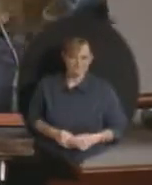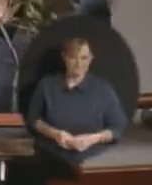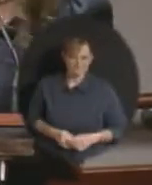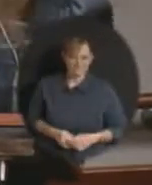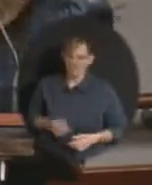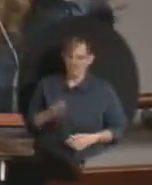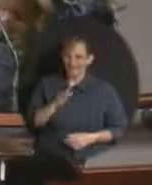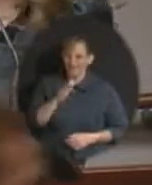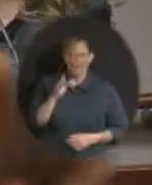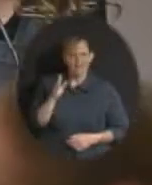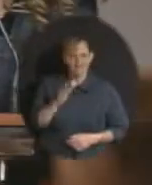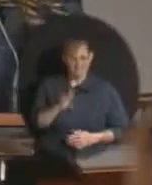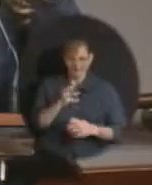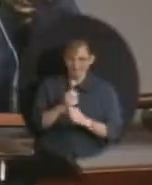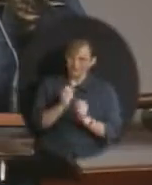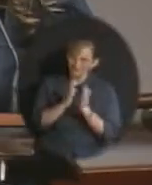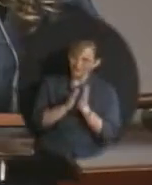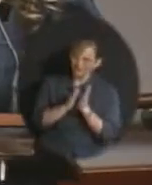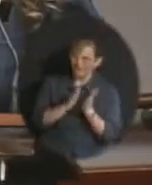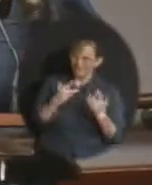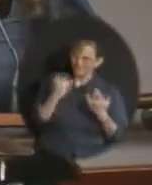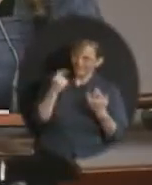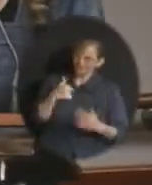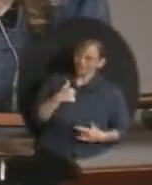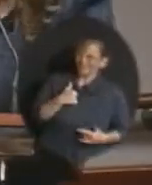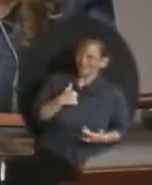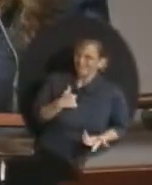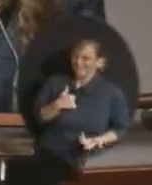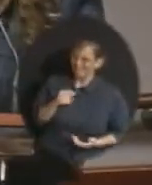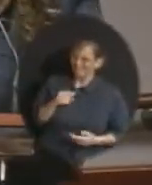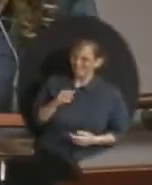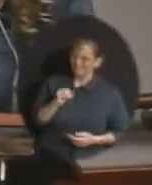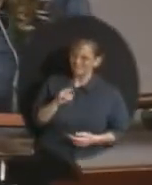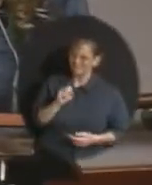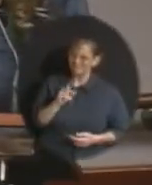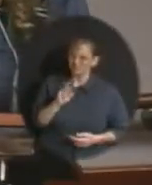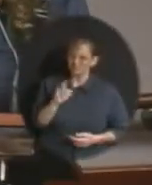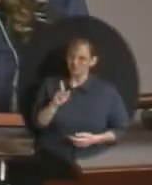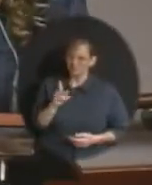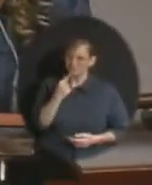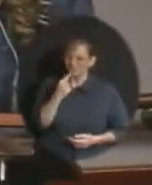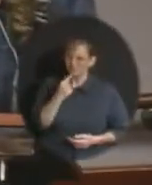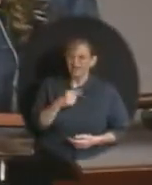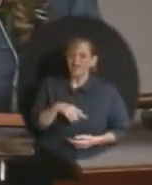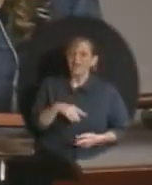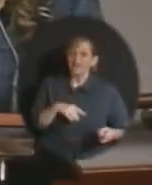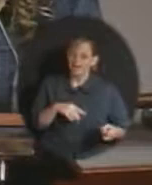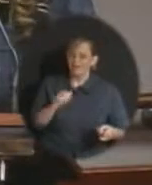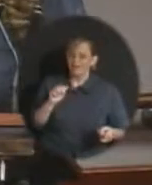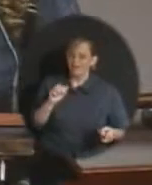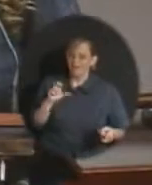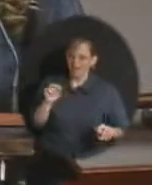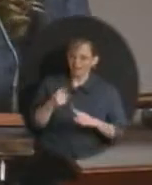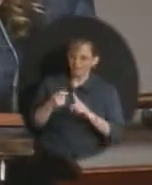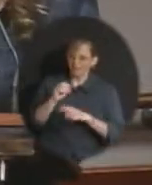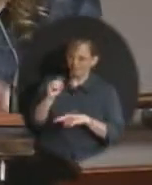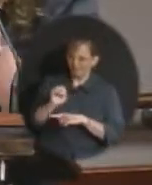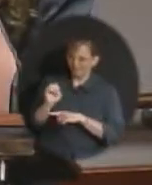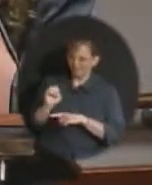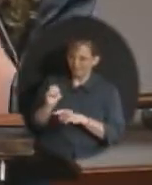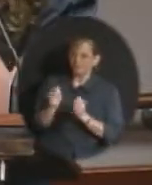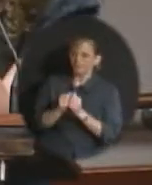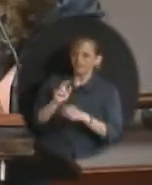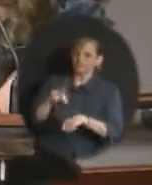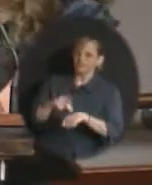I never get applause. This is so exciting. Aaron Uratovich from Olathe East, along with Principal Bill